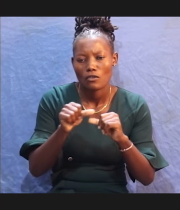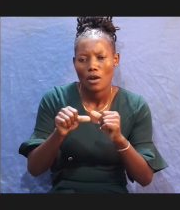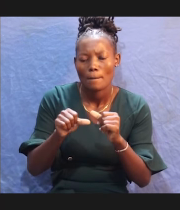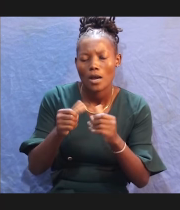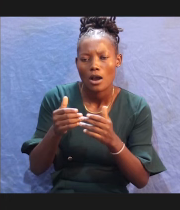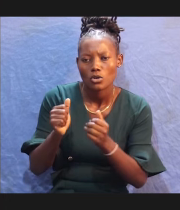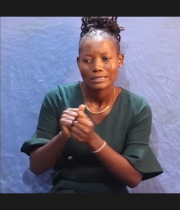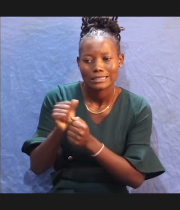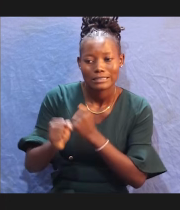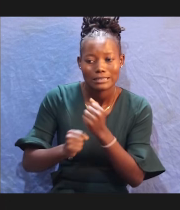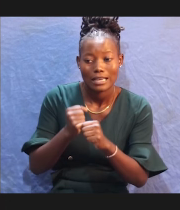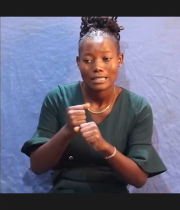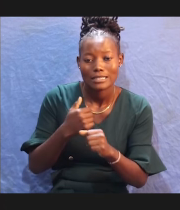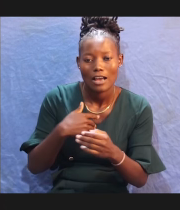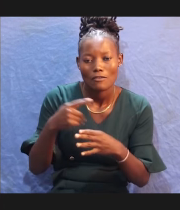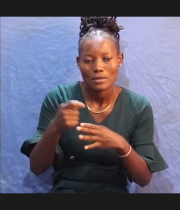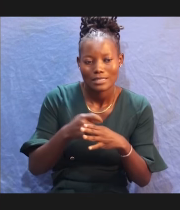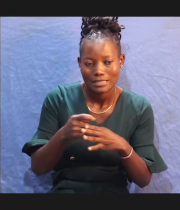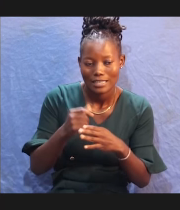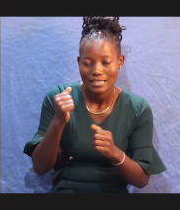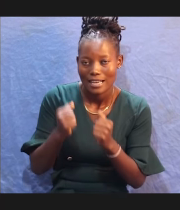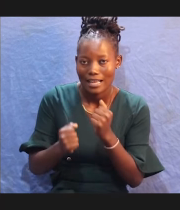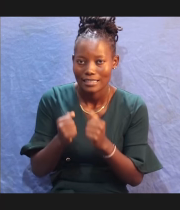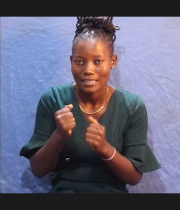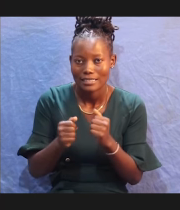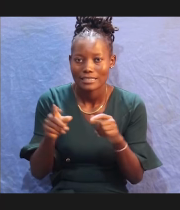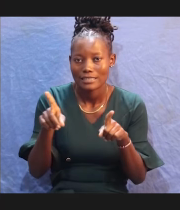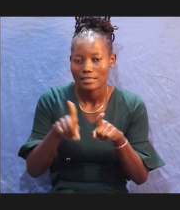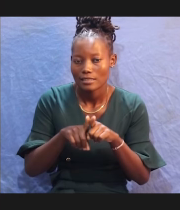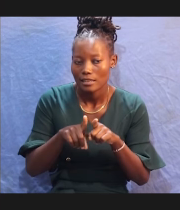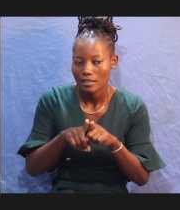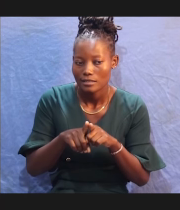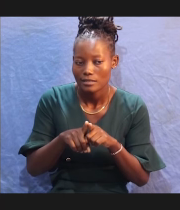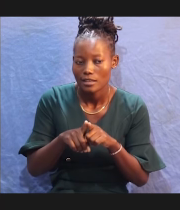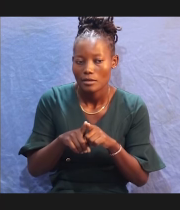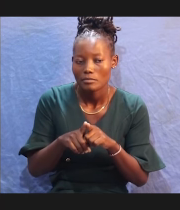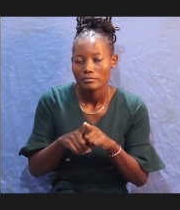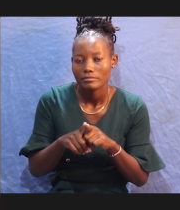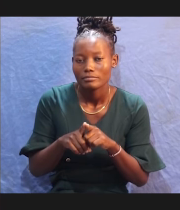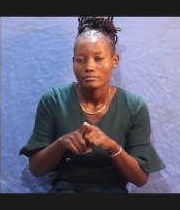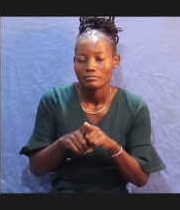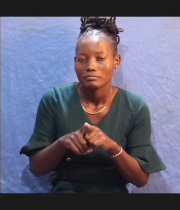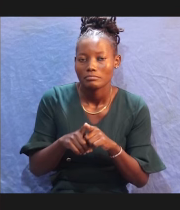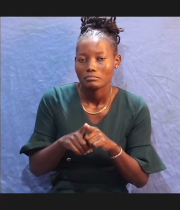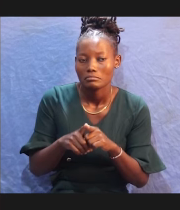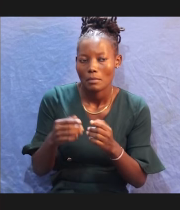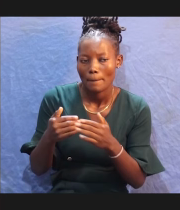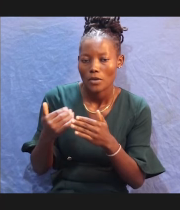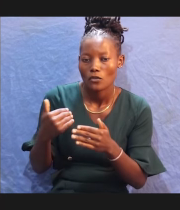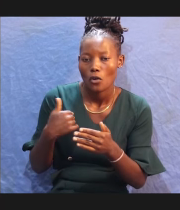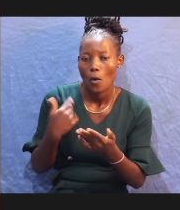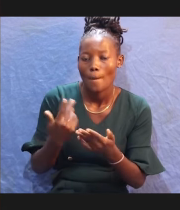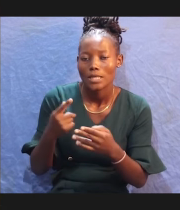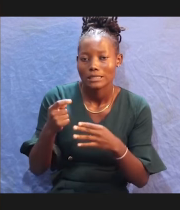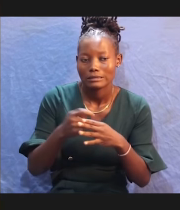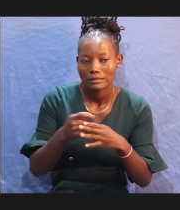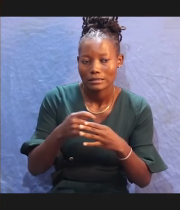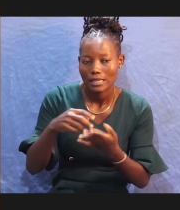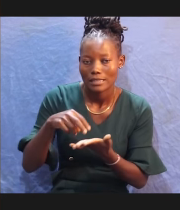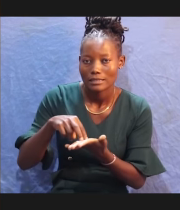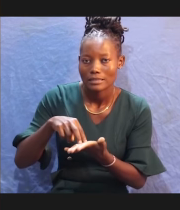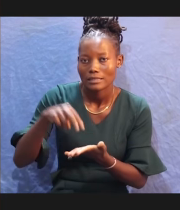was training athletics, track and field. My disciplines were 100 meter and high jump. And once I finished